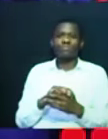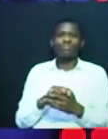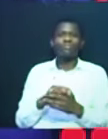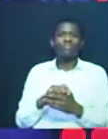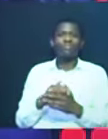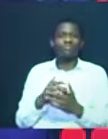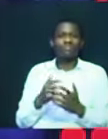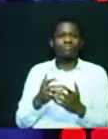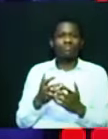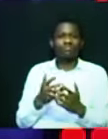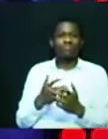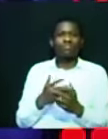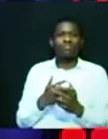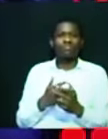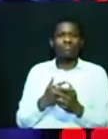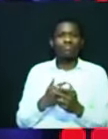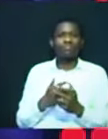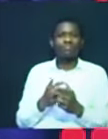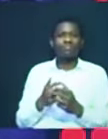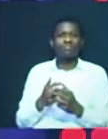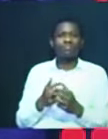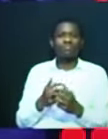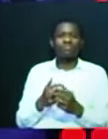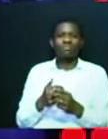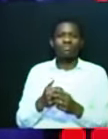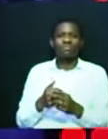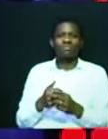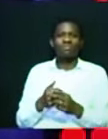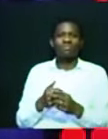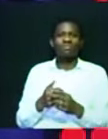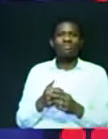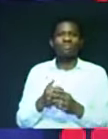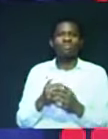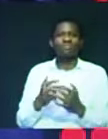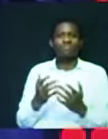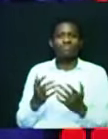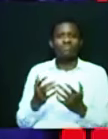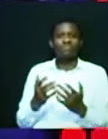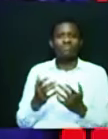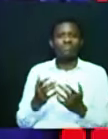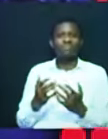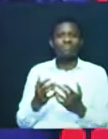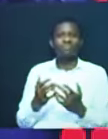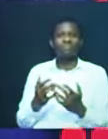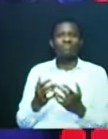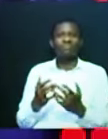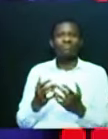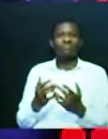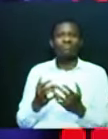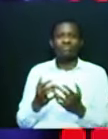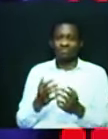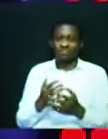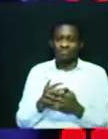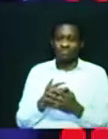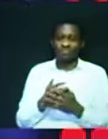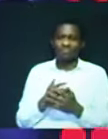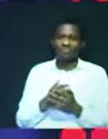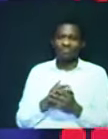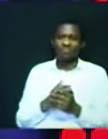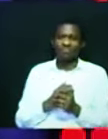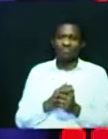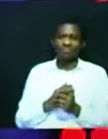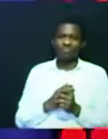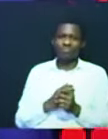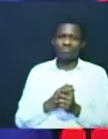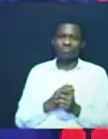ne bo ye oha edionum frimizrim ba na sa na wokra bi ema hetifo ahemfo nyina